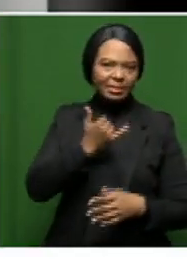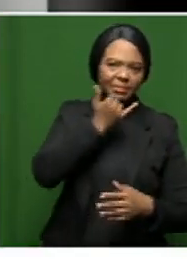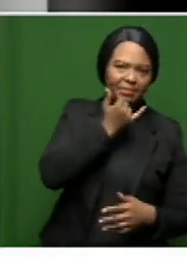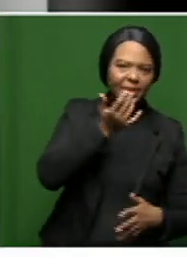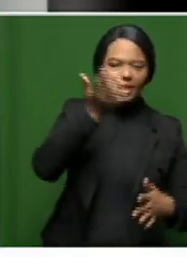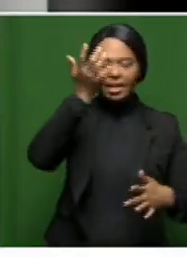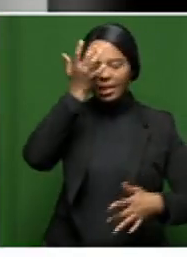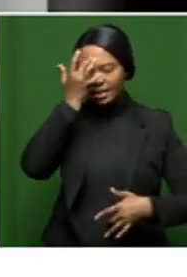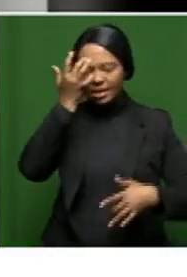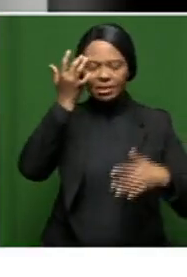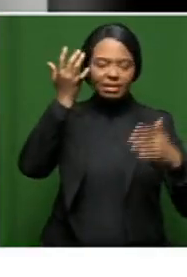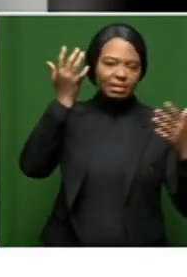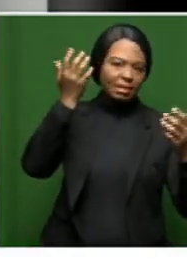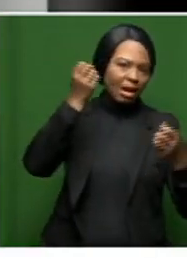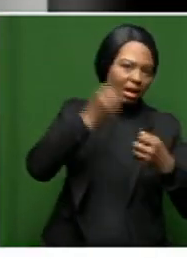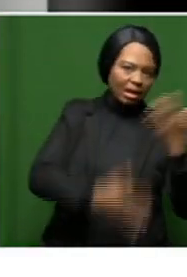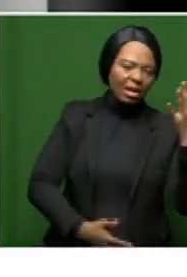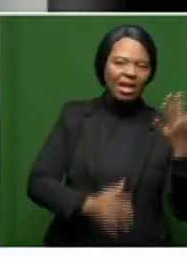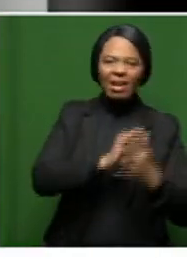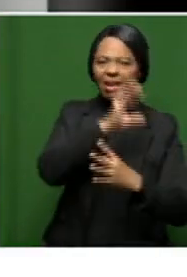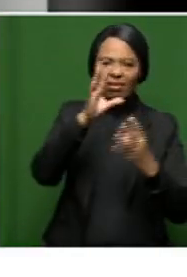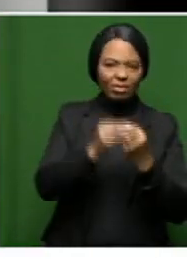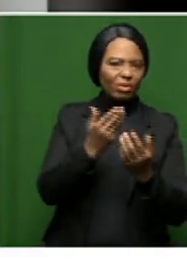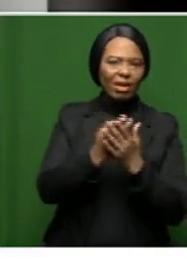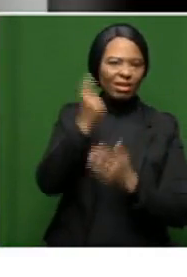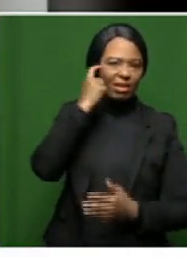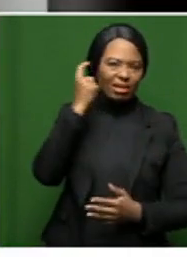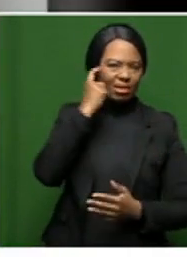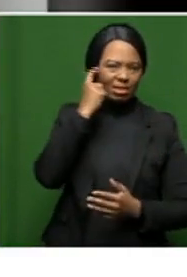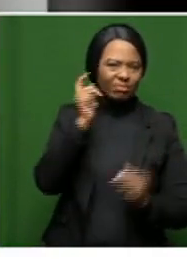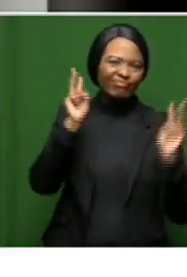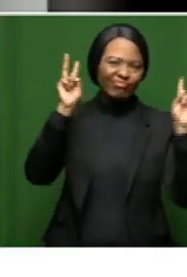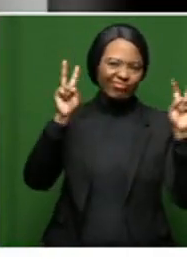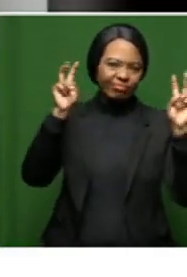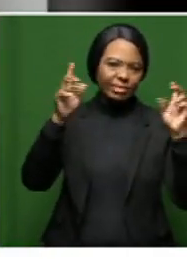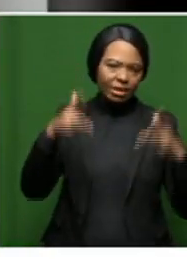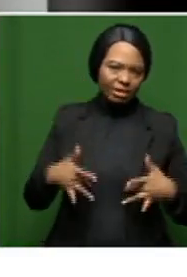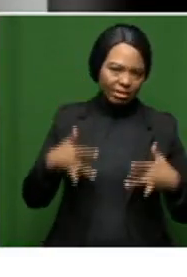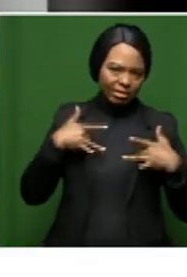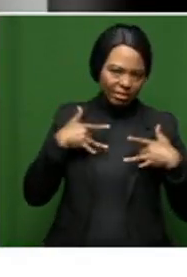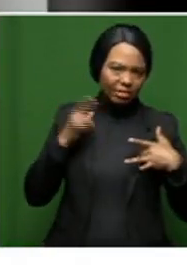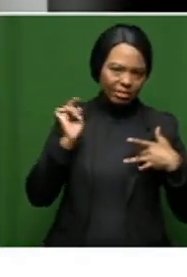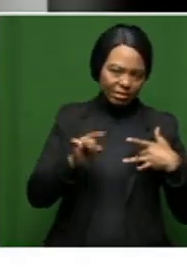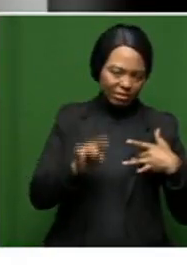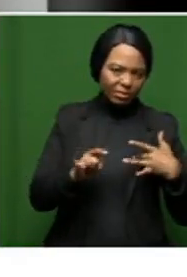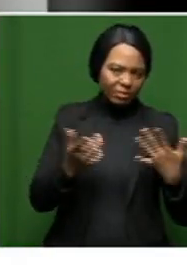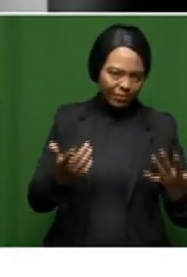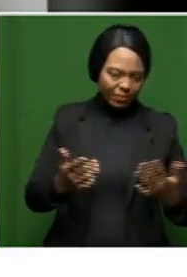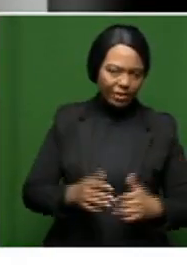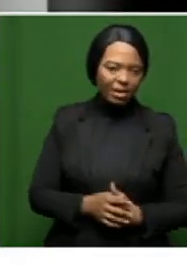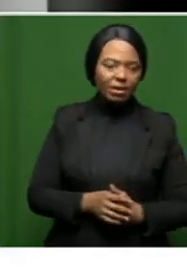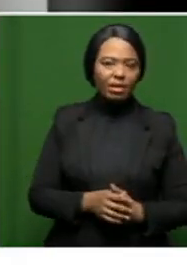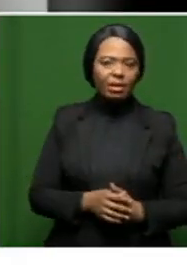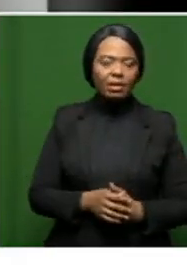illness. Literally everything you can think of, plus the thoughts that people maybe don't want you to say out loud.